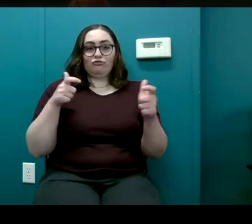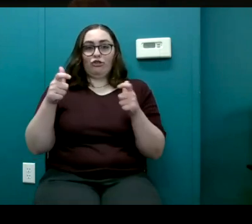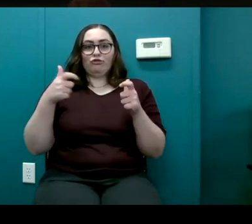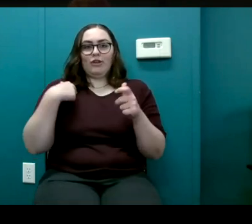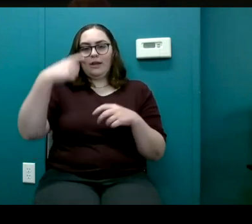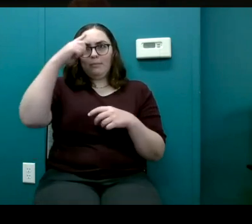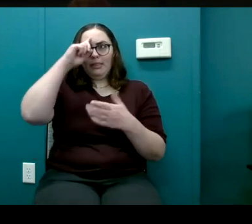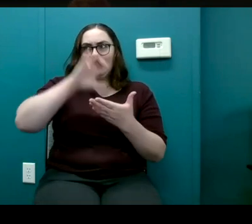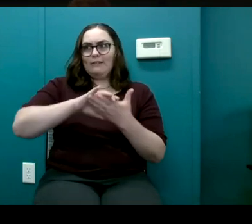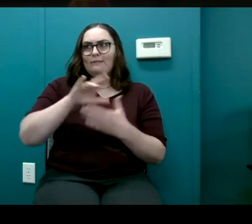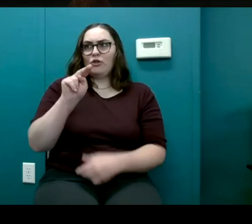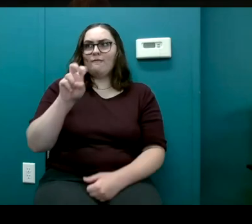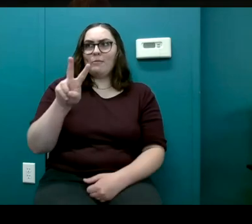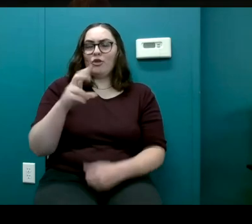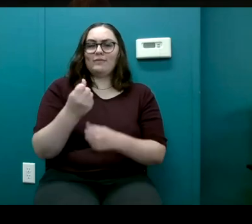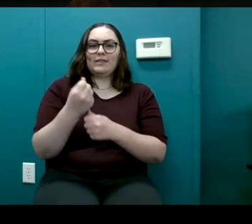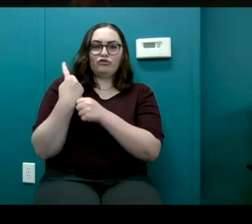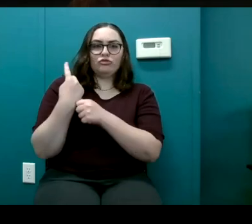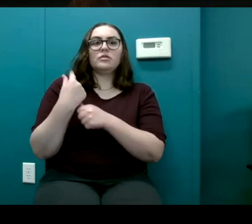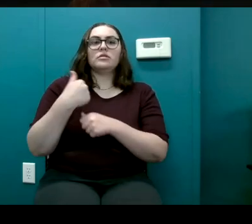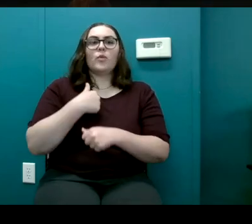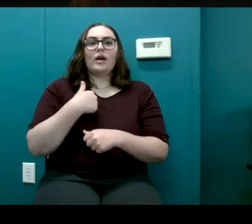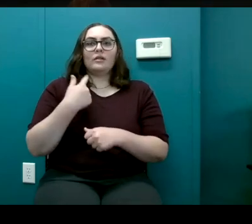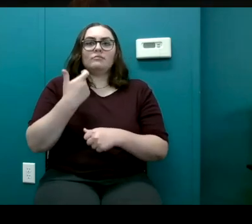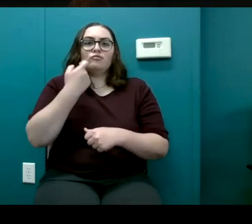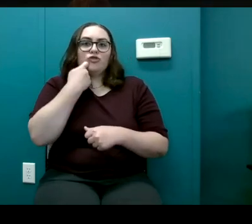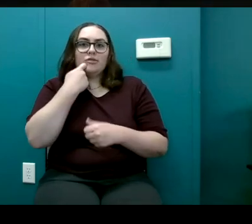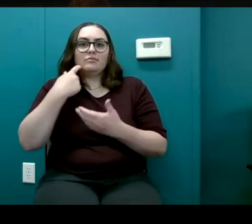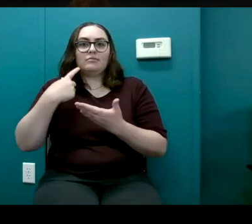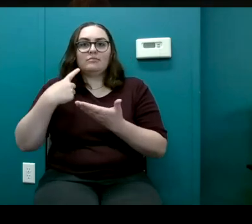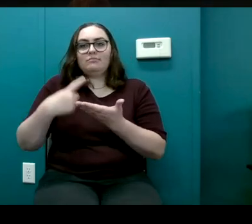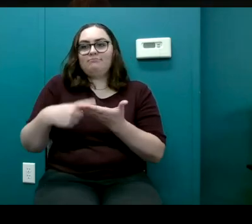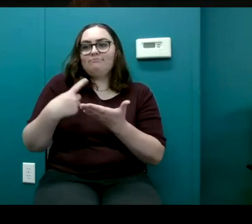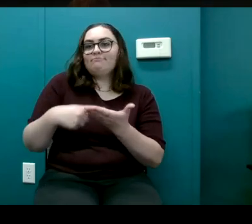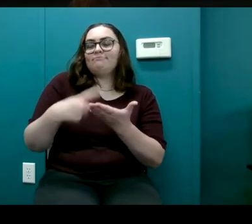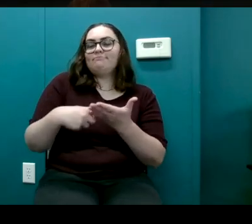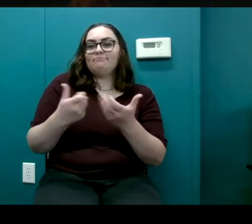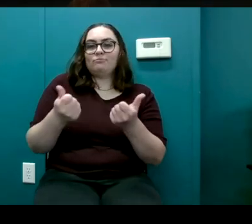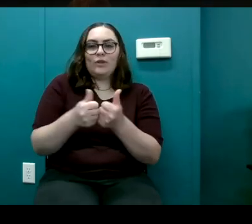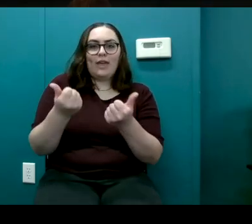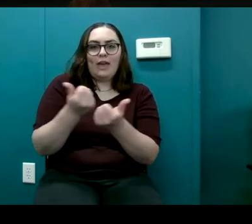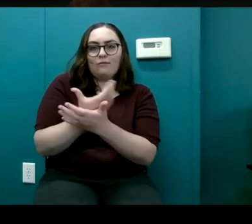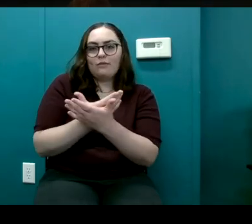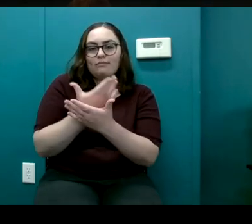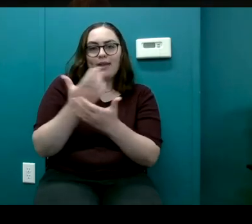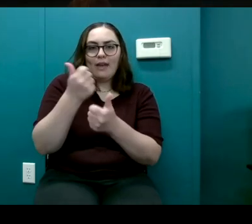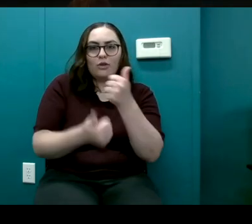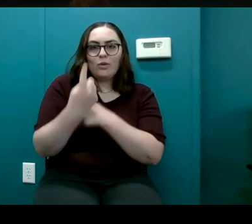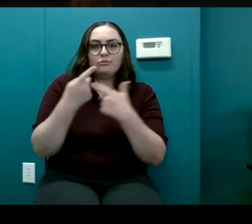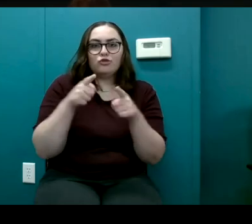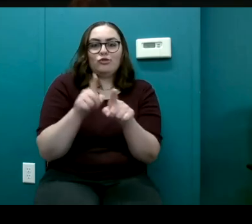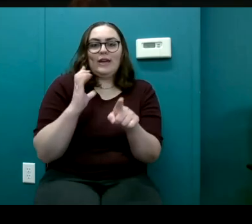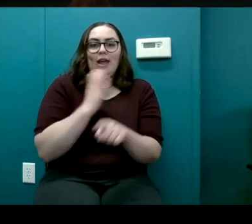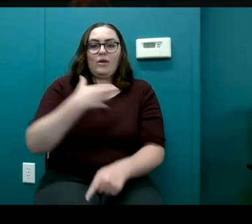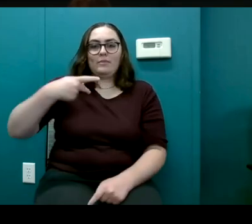of November of last year. And so I had just talked to everybody during our PLC, and I said, look, this is the